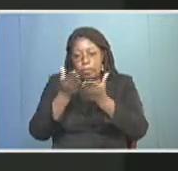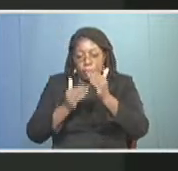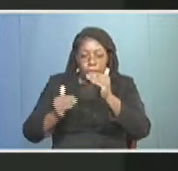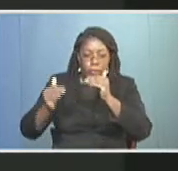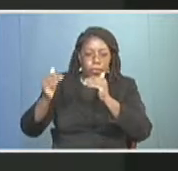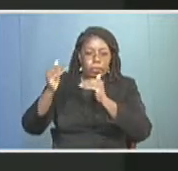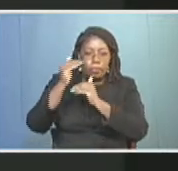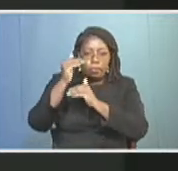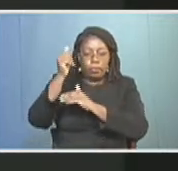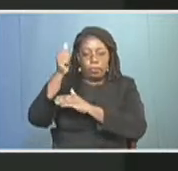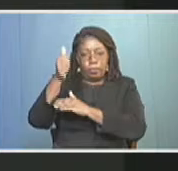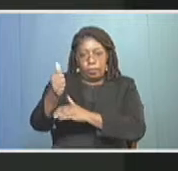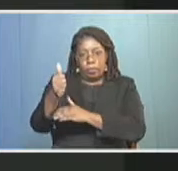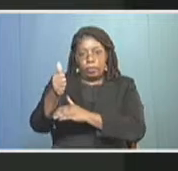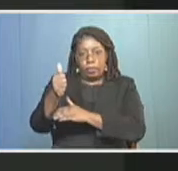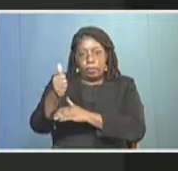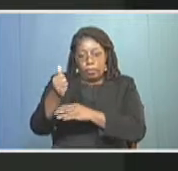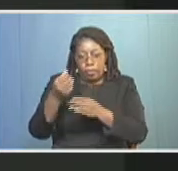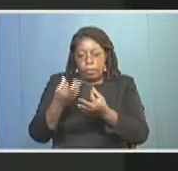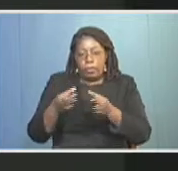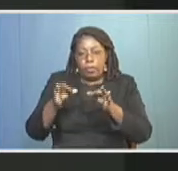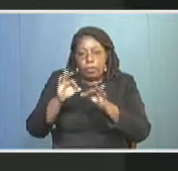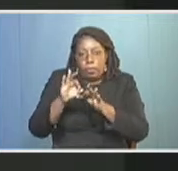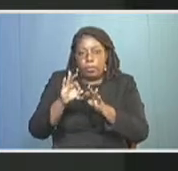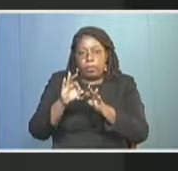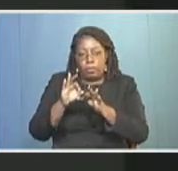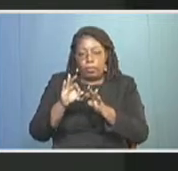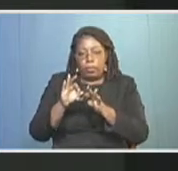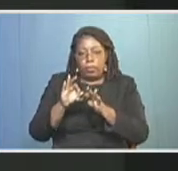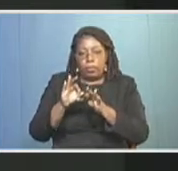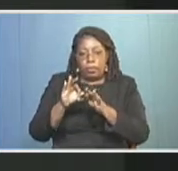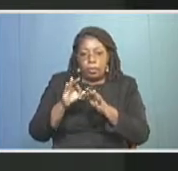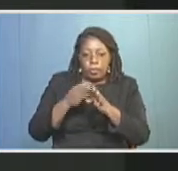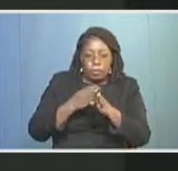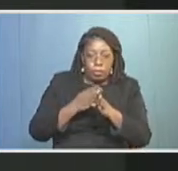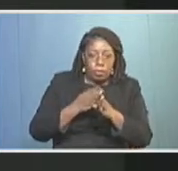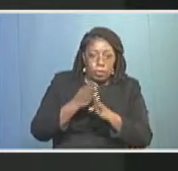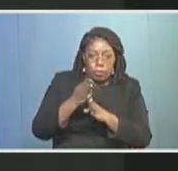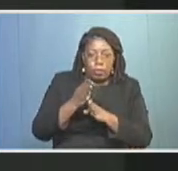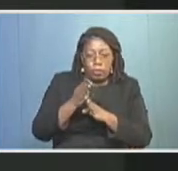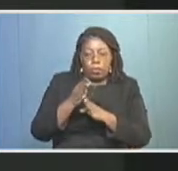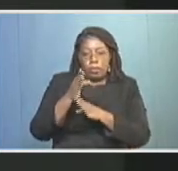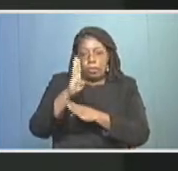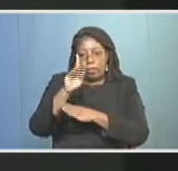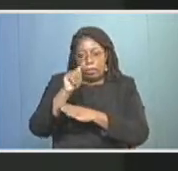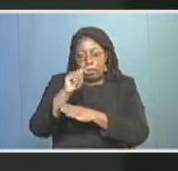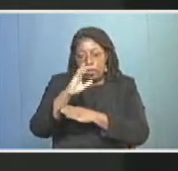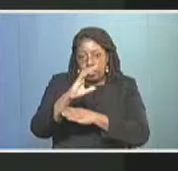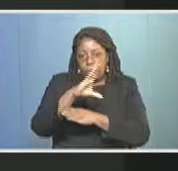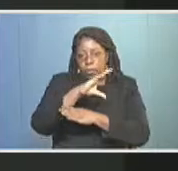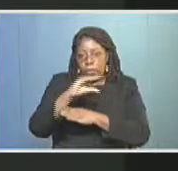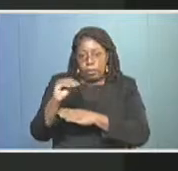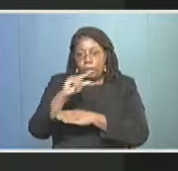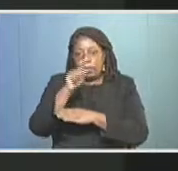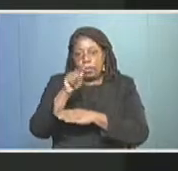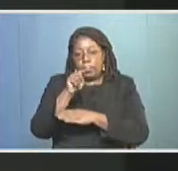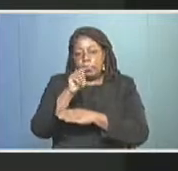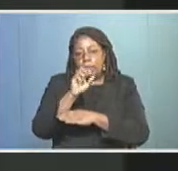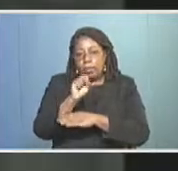In fact, he played a major role in the growth and developments at BTC and ZNS. Batelco was then on East